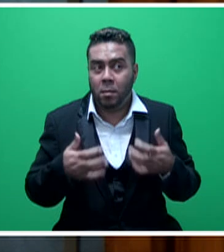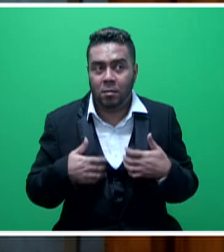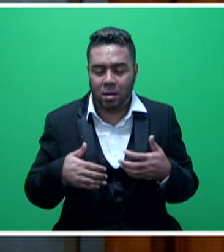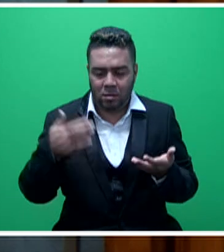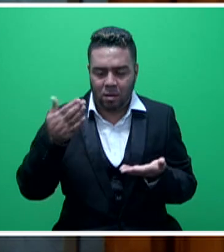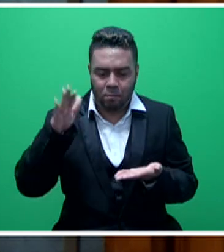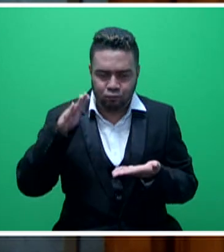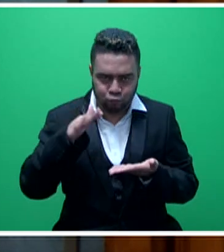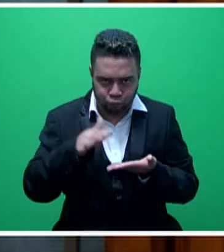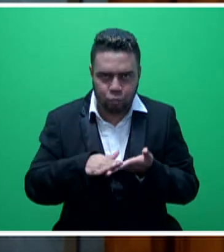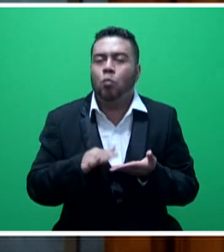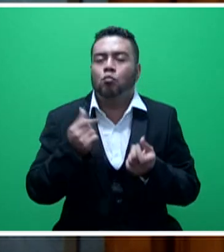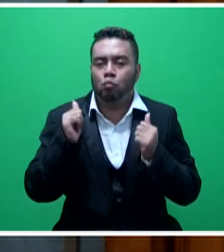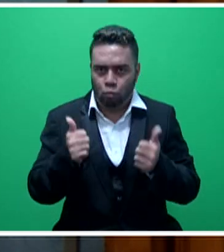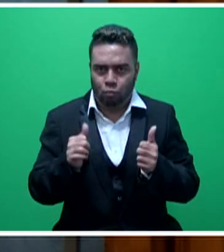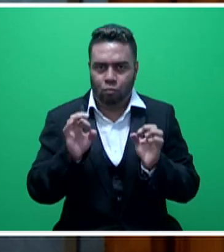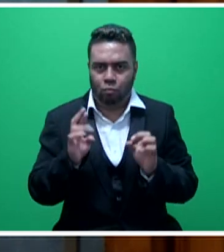steadily improved.